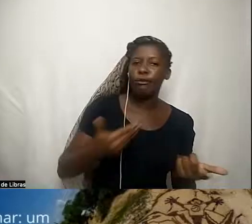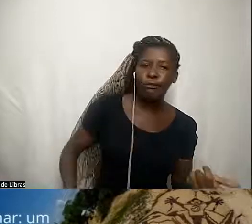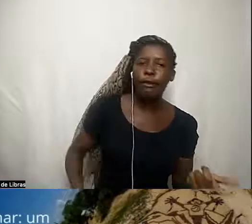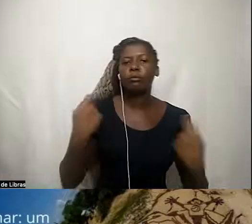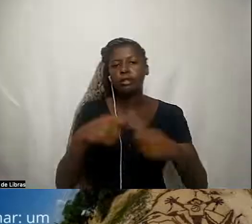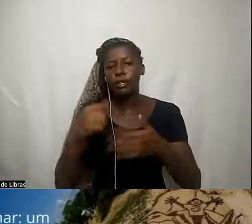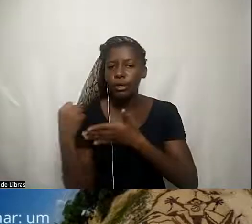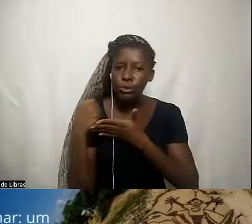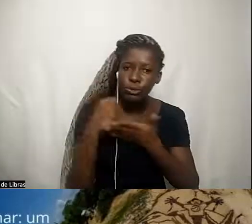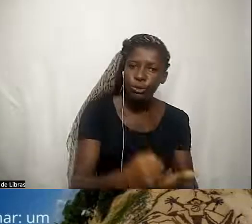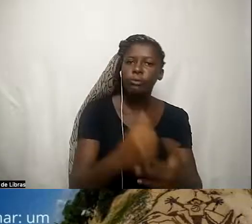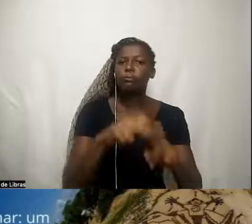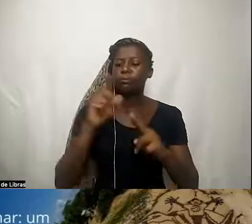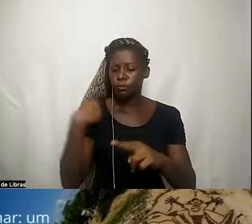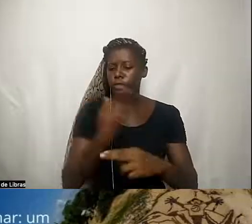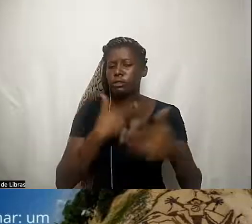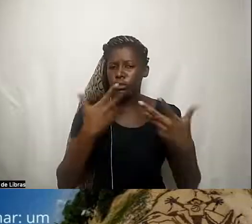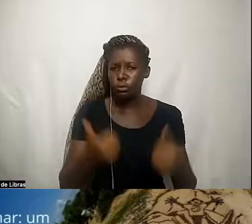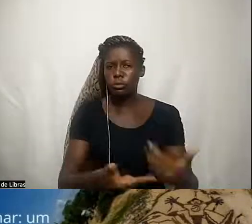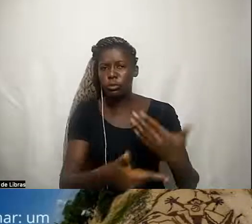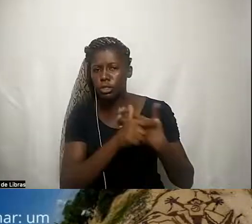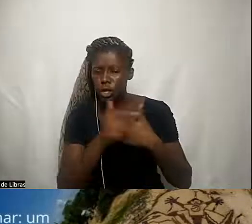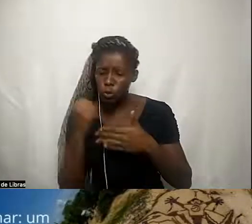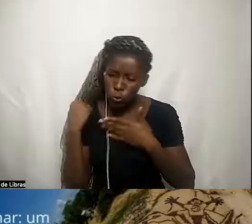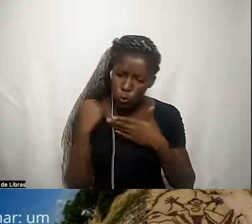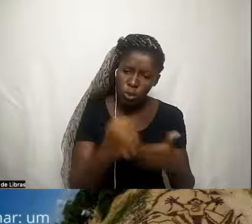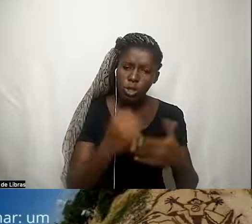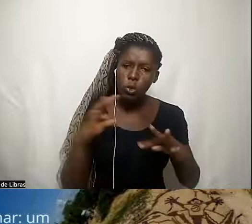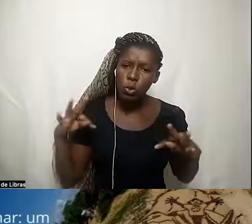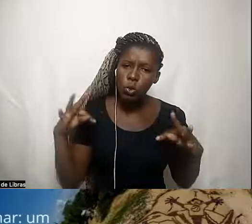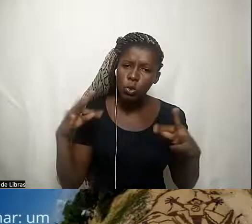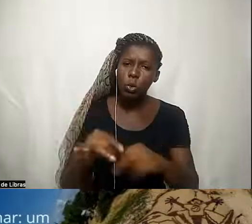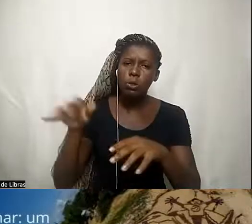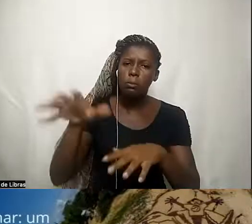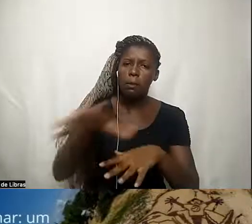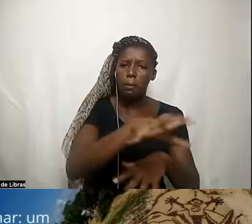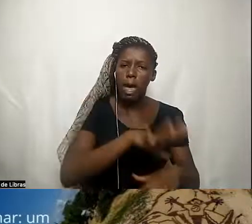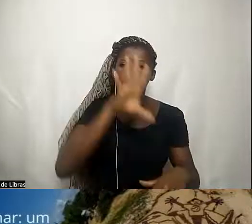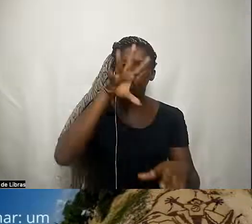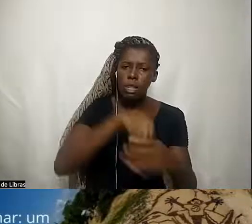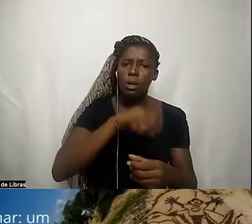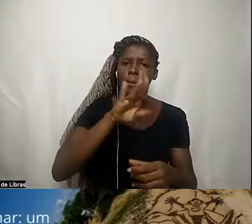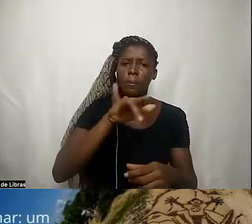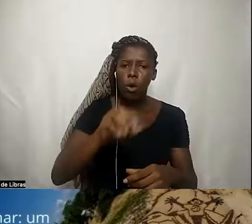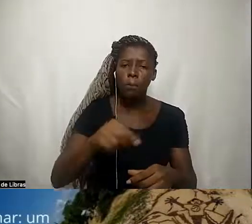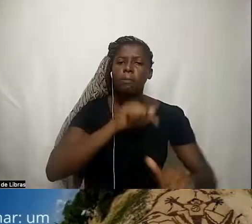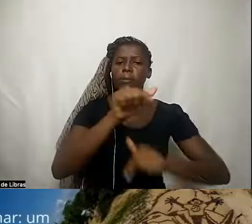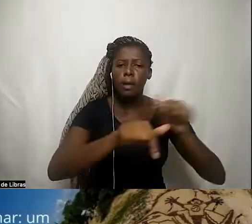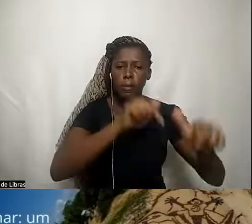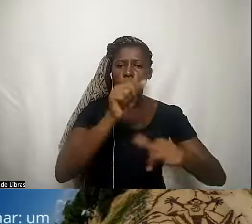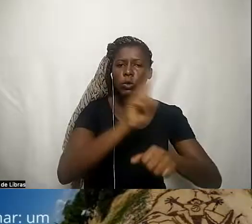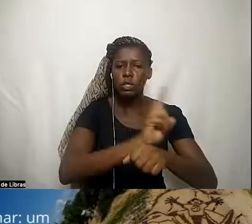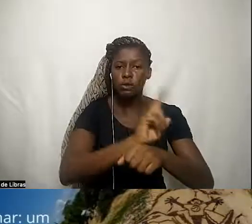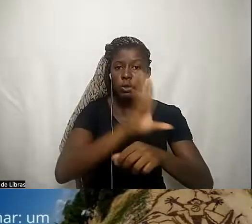places and policies regarding that. So we help in that regard. All the stakeholders of our network participate in